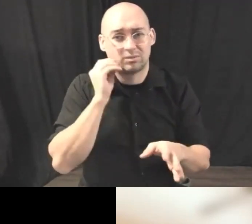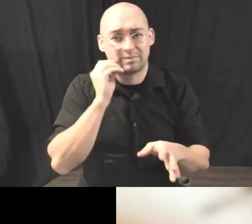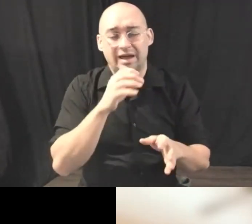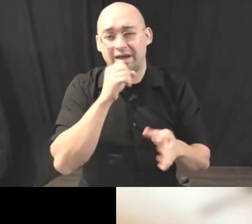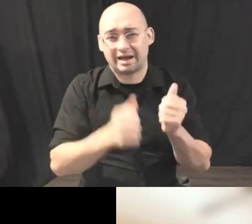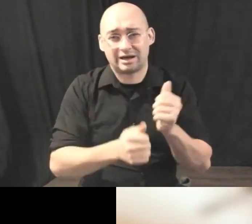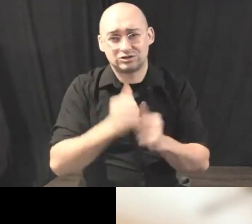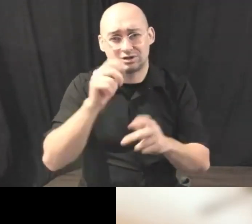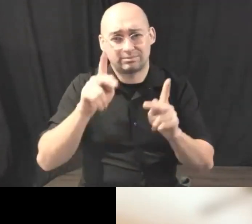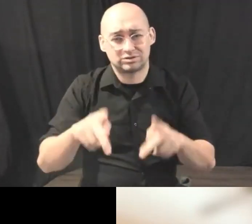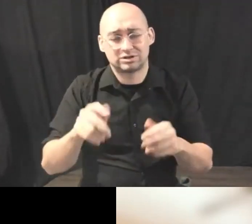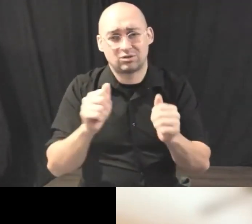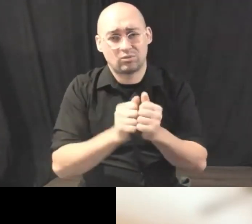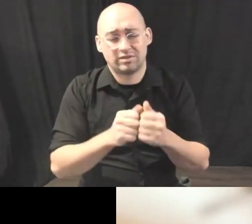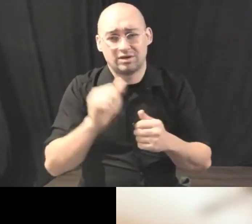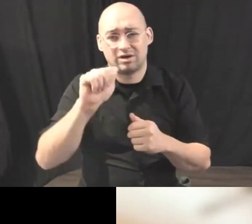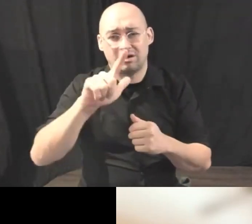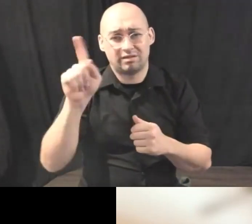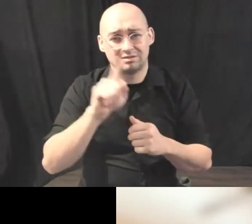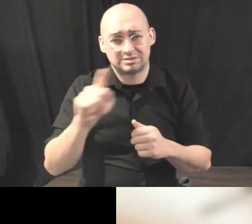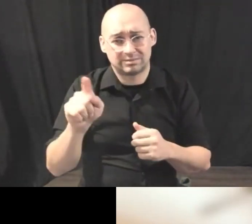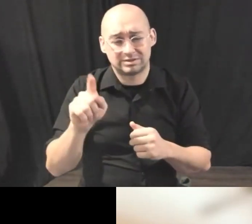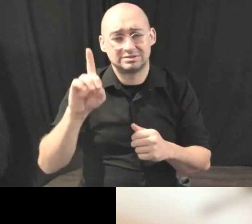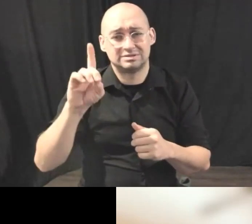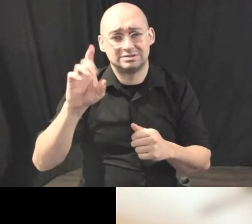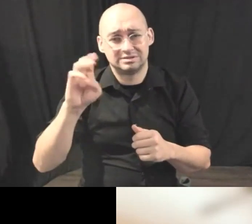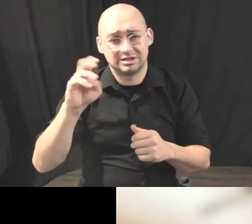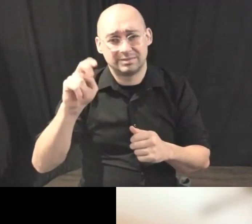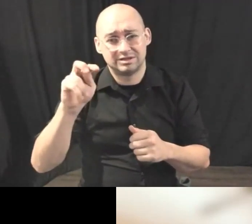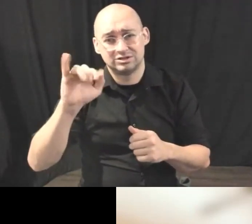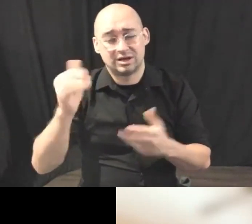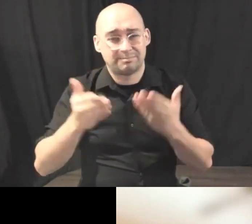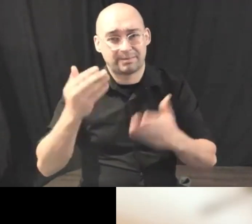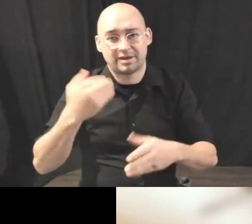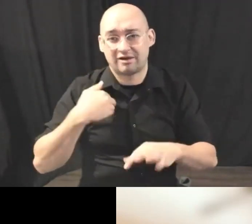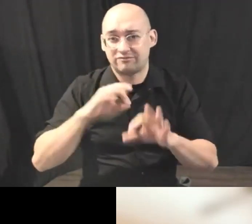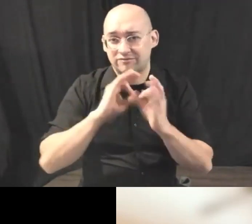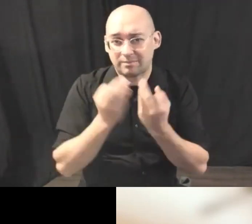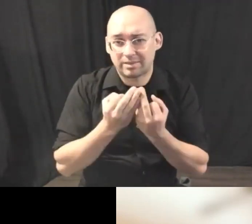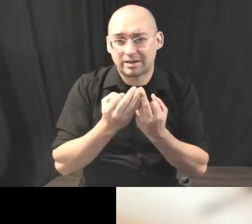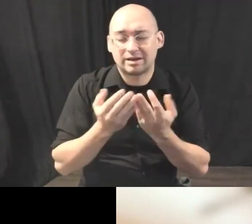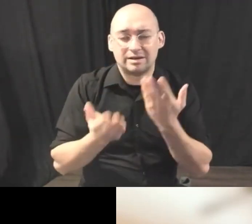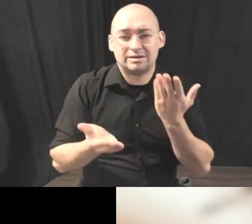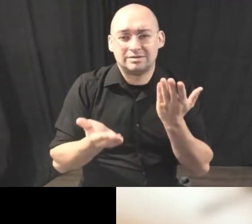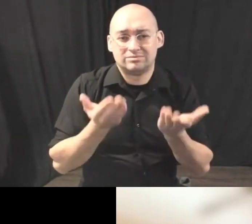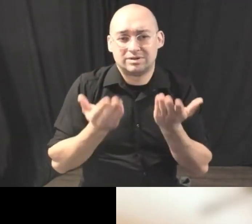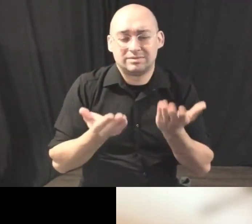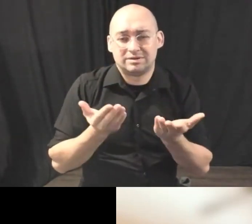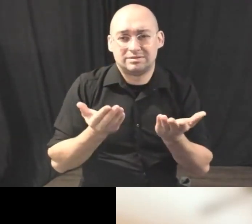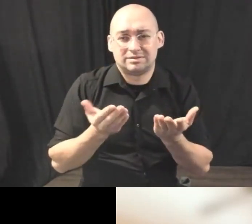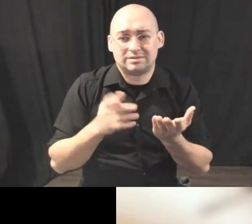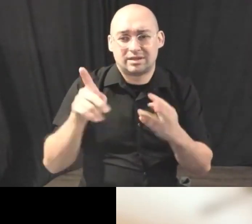Alzheimer's. Where are they, maybe they have family in LA that they can go to, but how do we know that that person is not having to end up